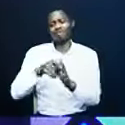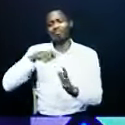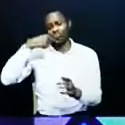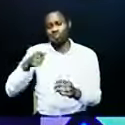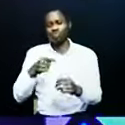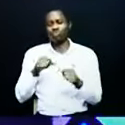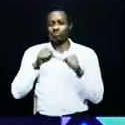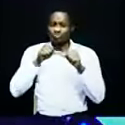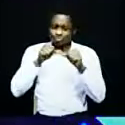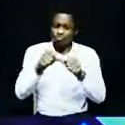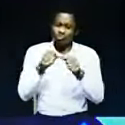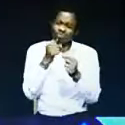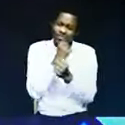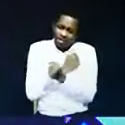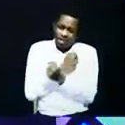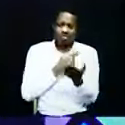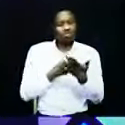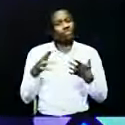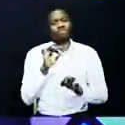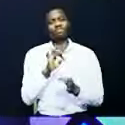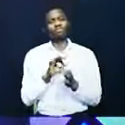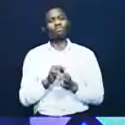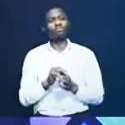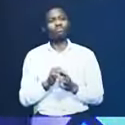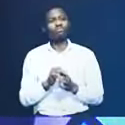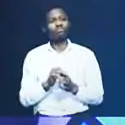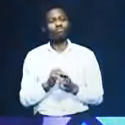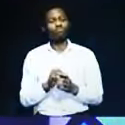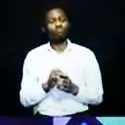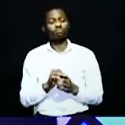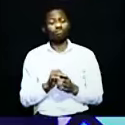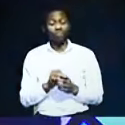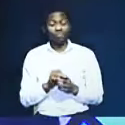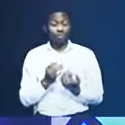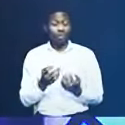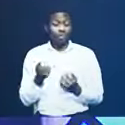keep falling in love with him. See, when we read Psalm